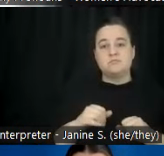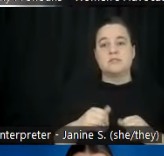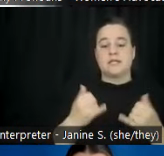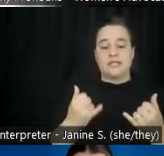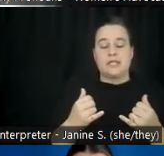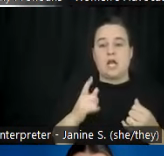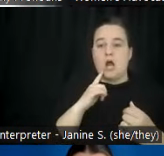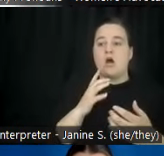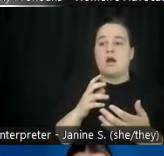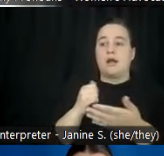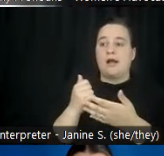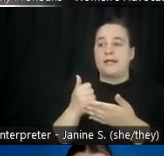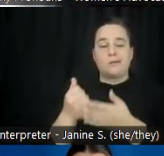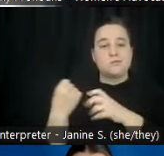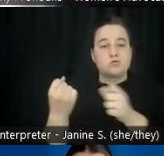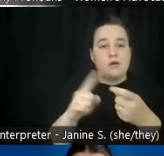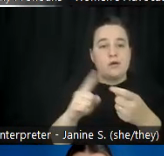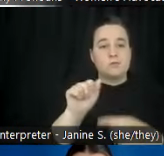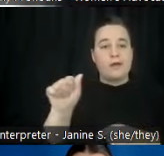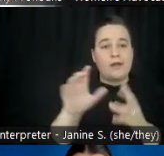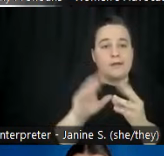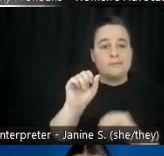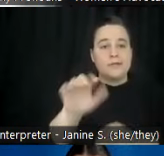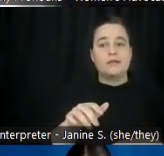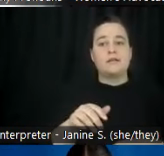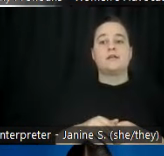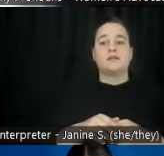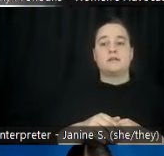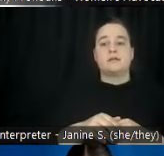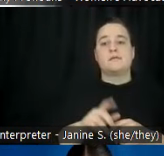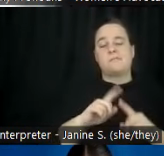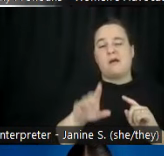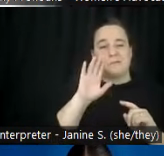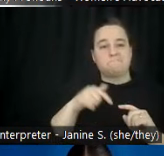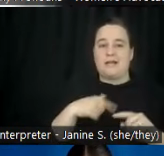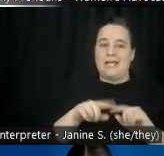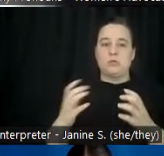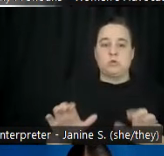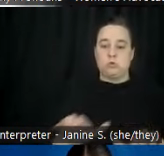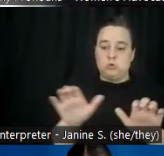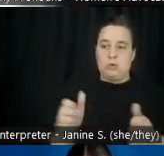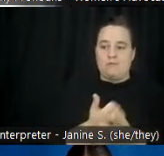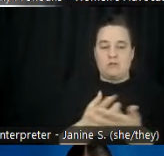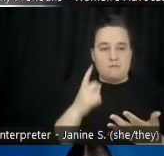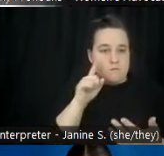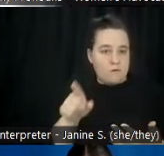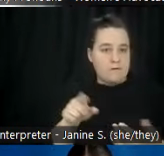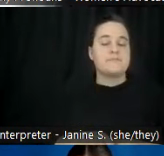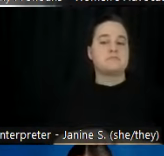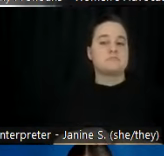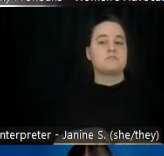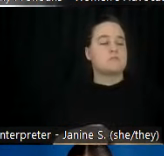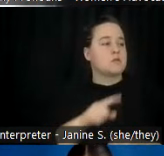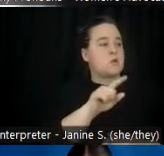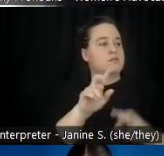drive him to his AA meeting and I can take time to listen, but I know that I can't do everything for him. And so these are just kind of ways